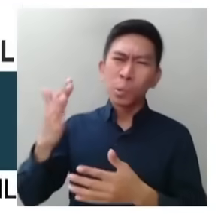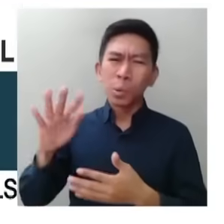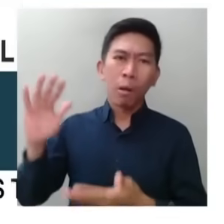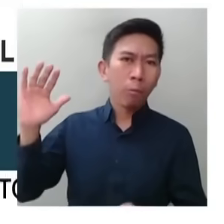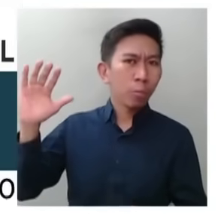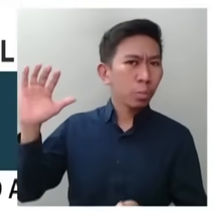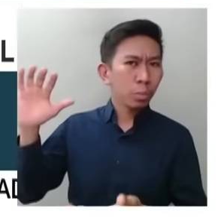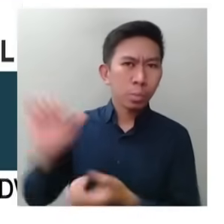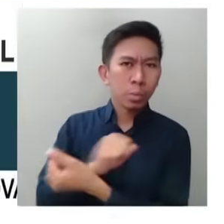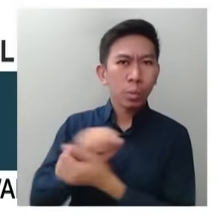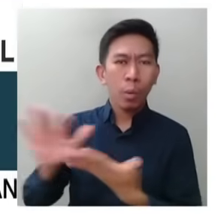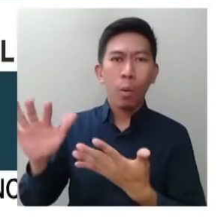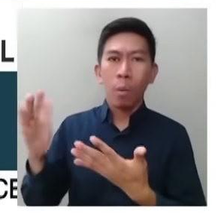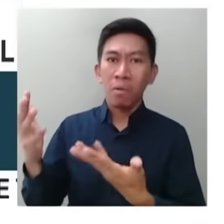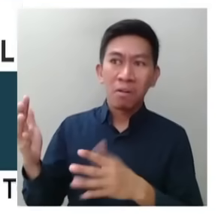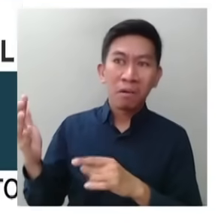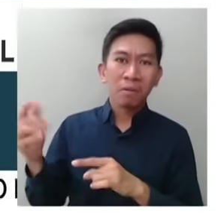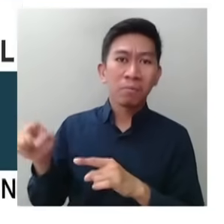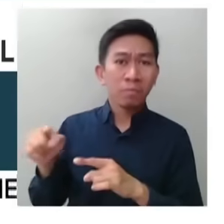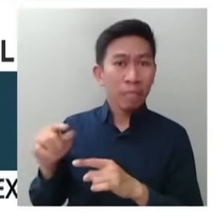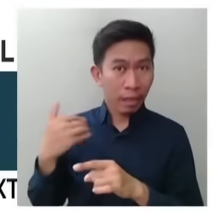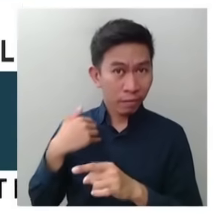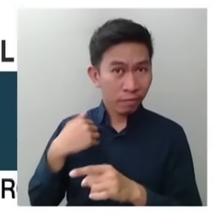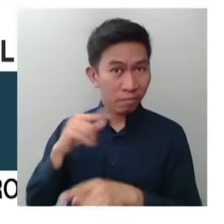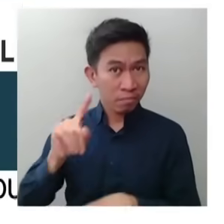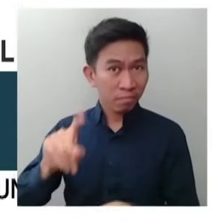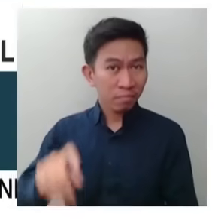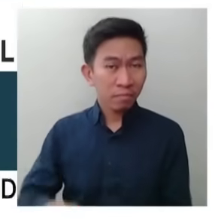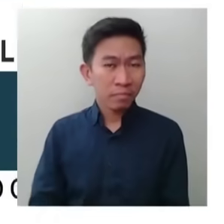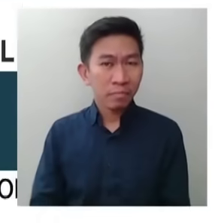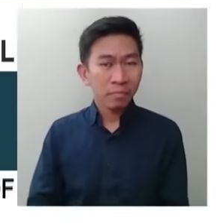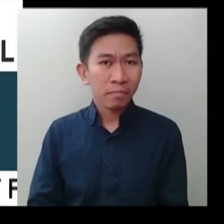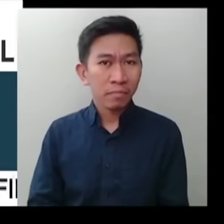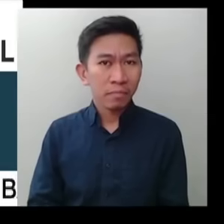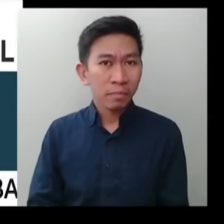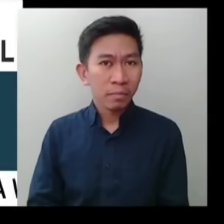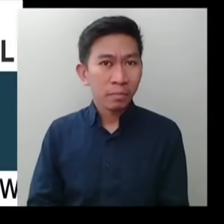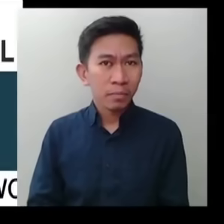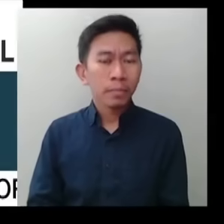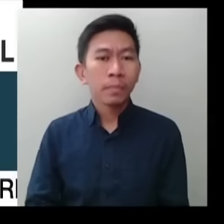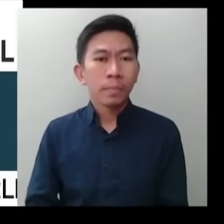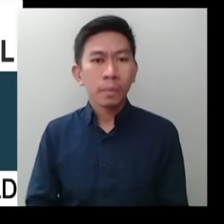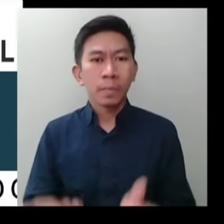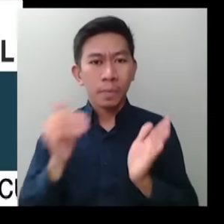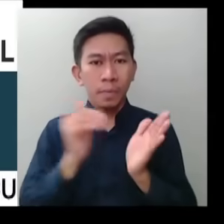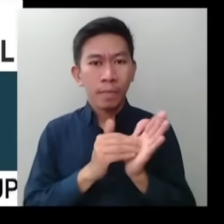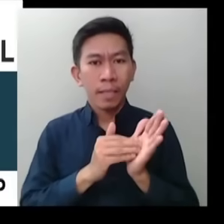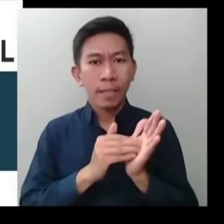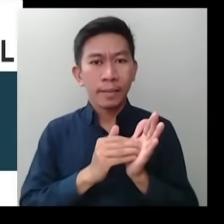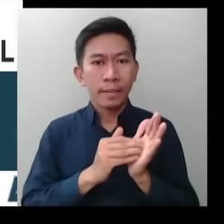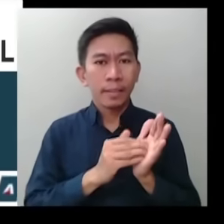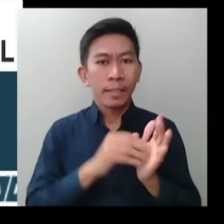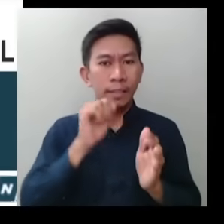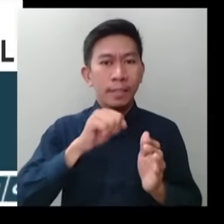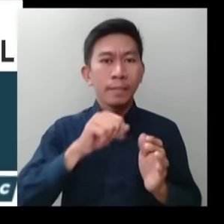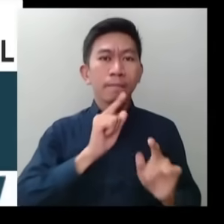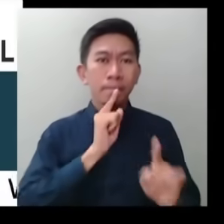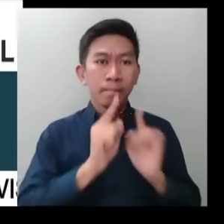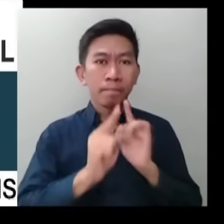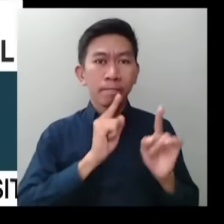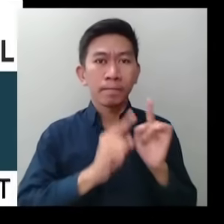brought by Typhoon Goreng? Well, let me put it this way, Carmina. I got in touch with our regional